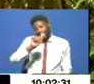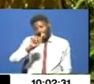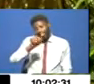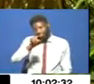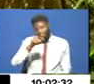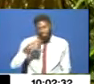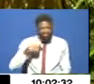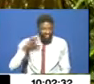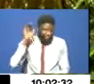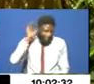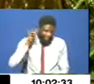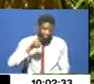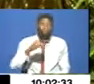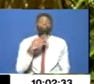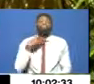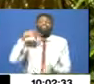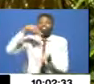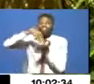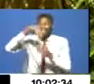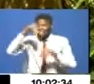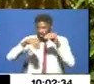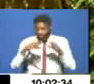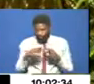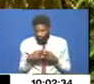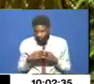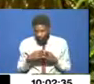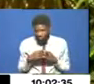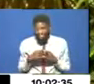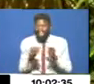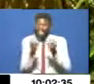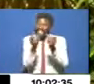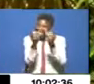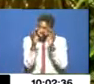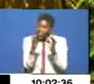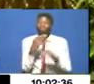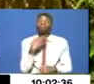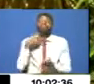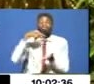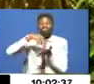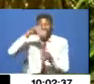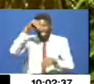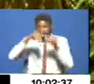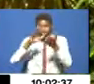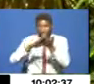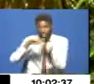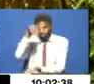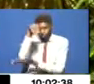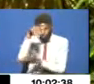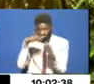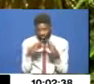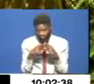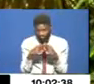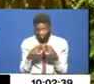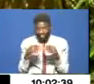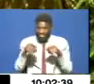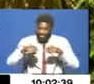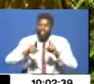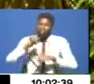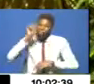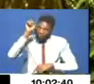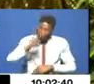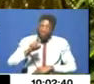to stand for elections. If you want to stand for election in Trans Nzoia, you must respect